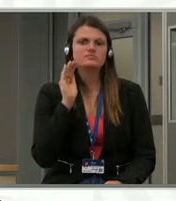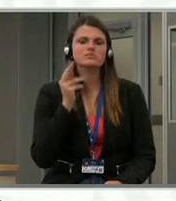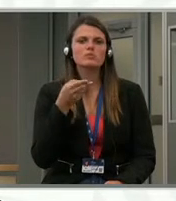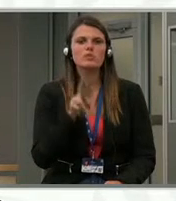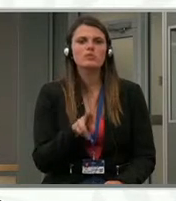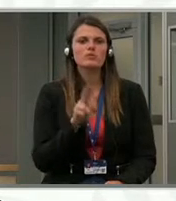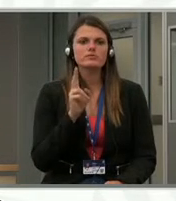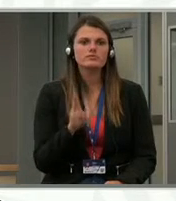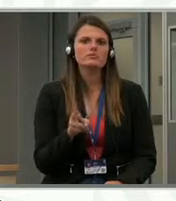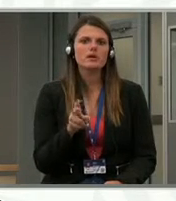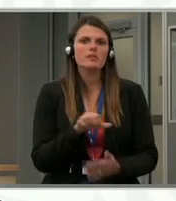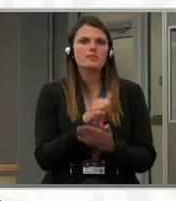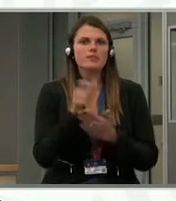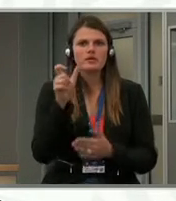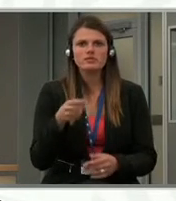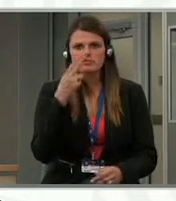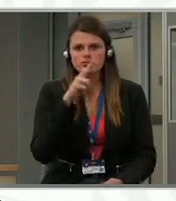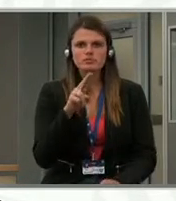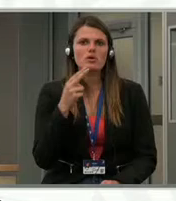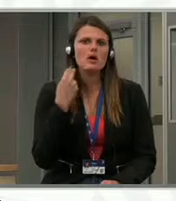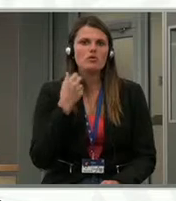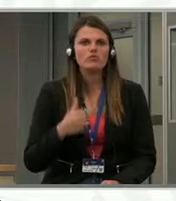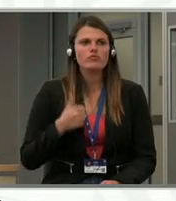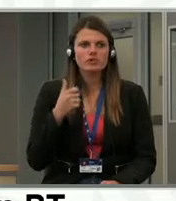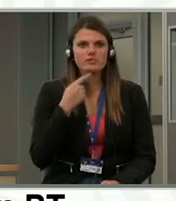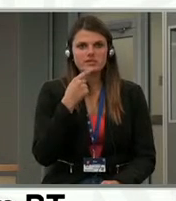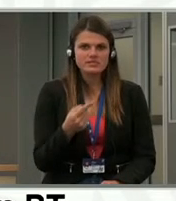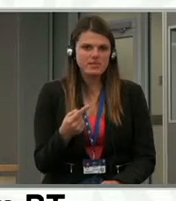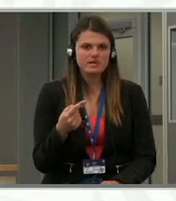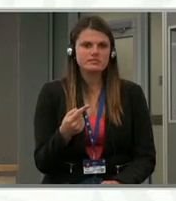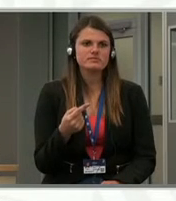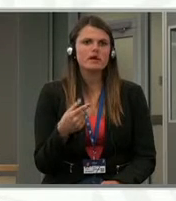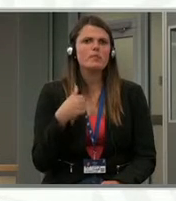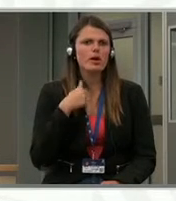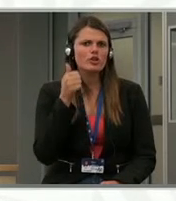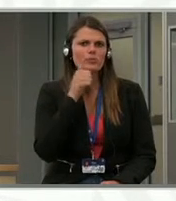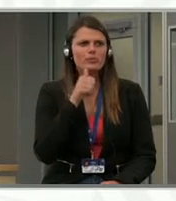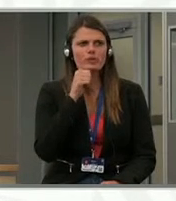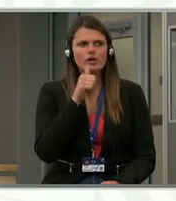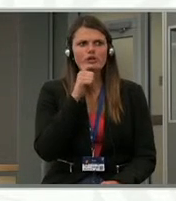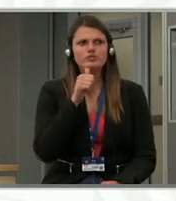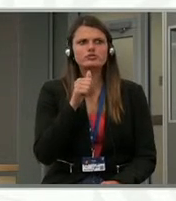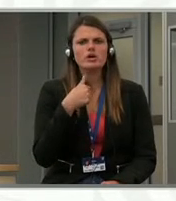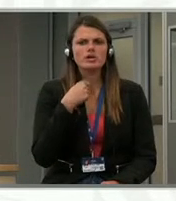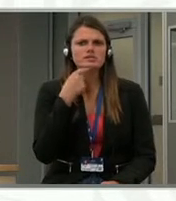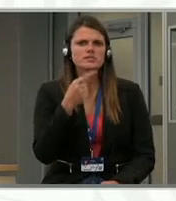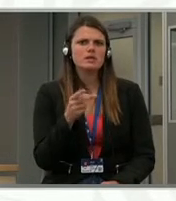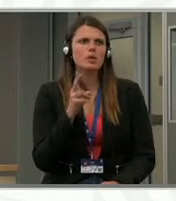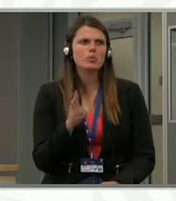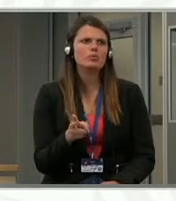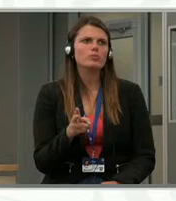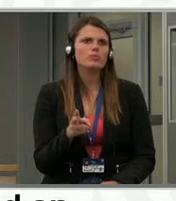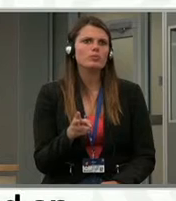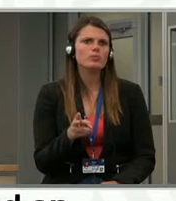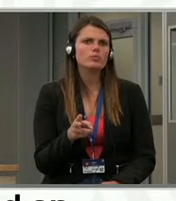said. I have to say, I say this often, that ideally the unit that I lead on the rights of persons with